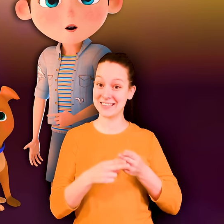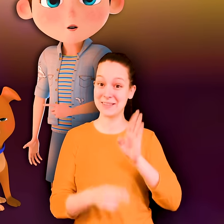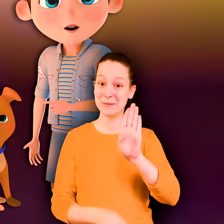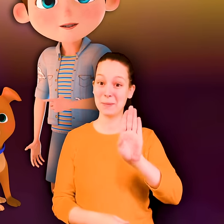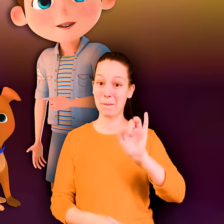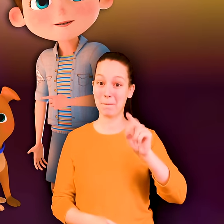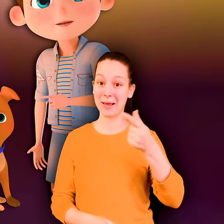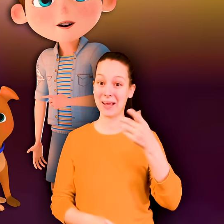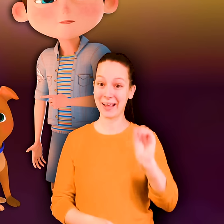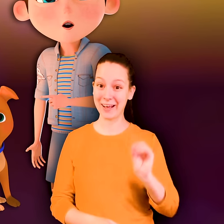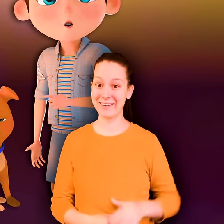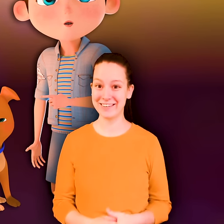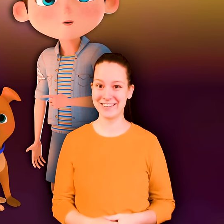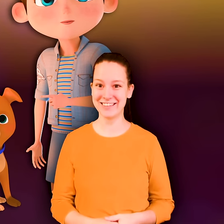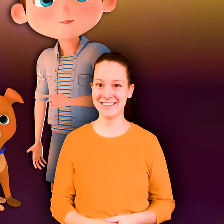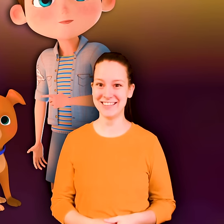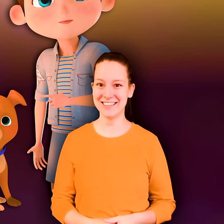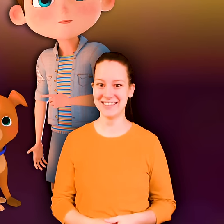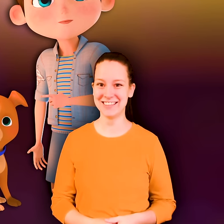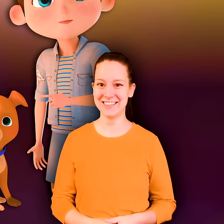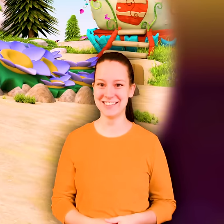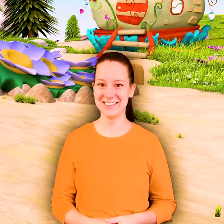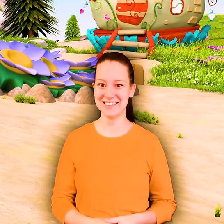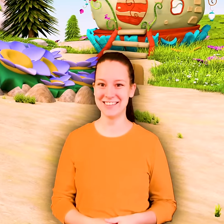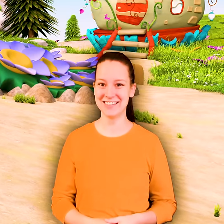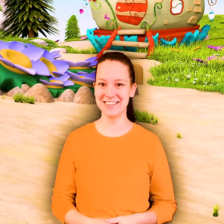and bingo was his nemo